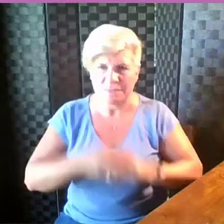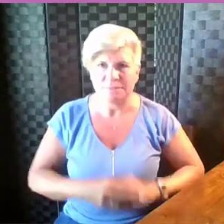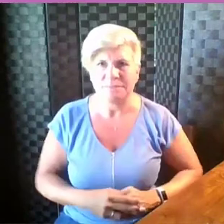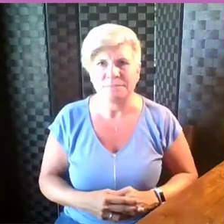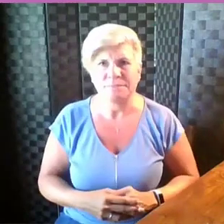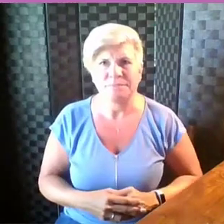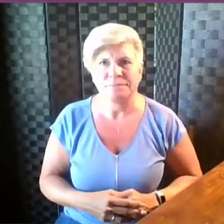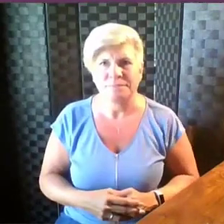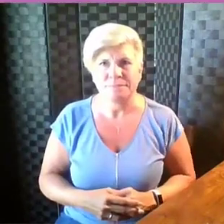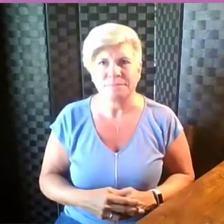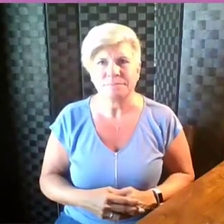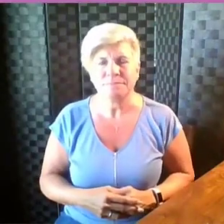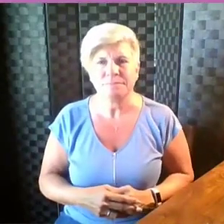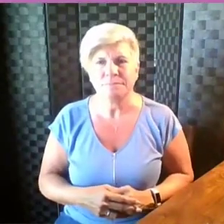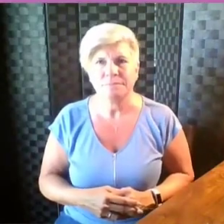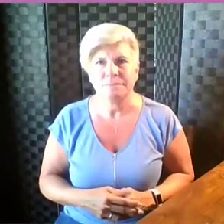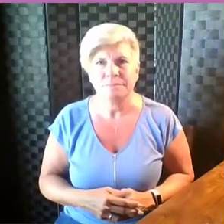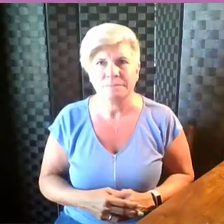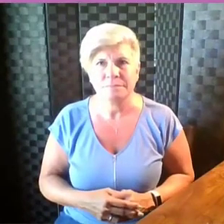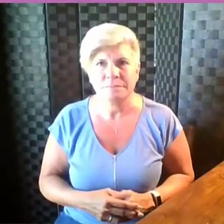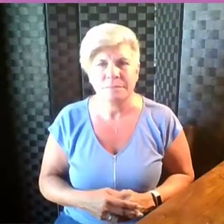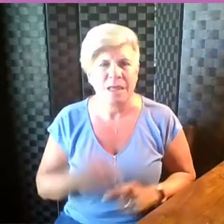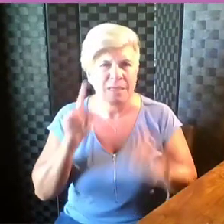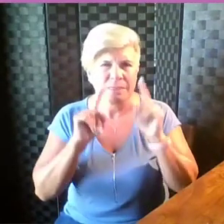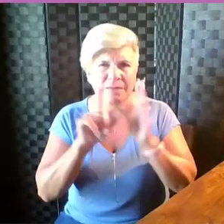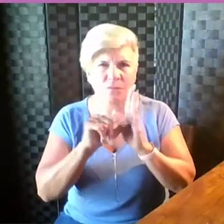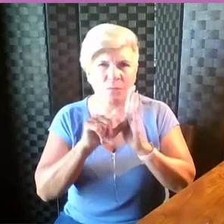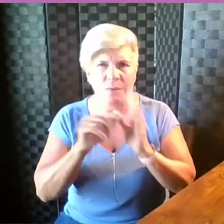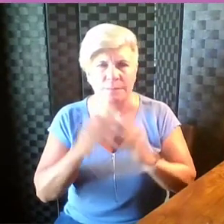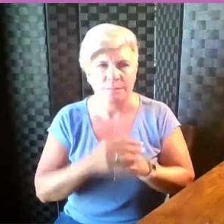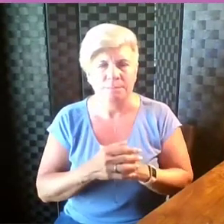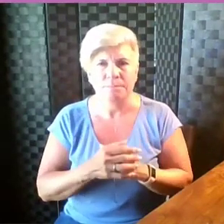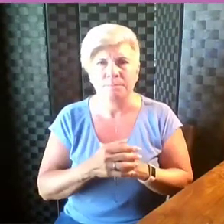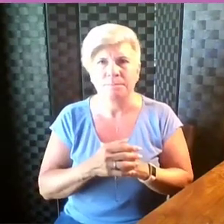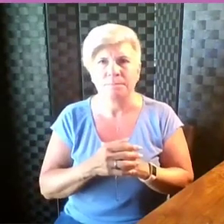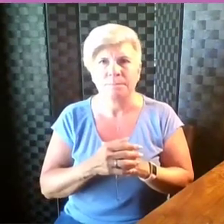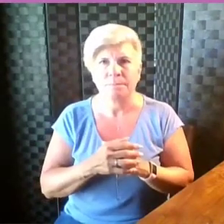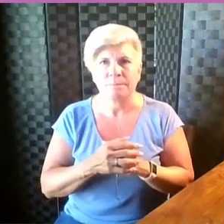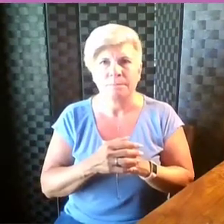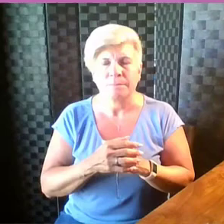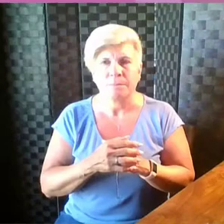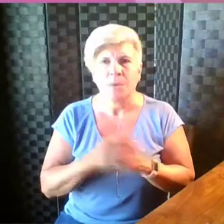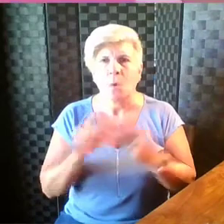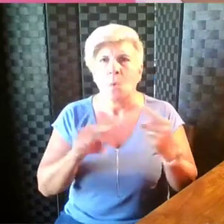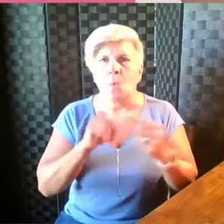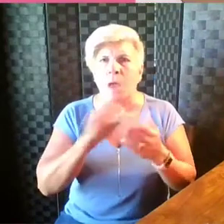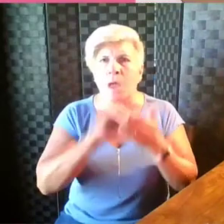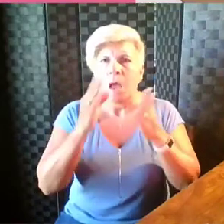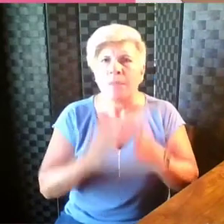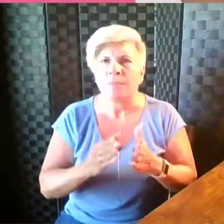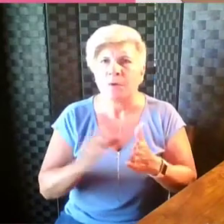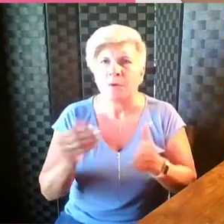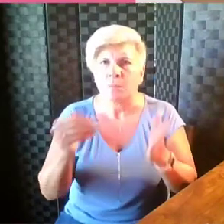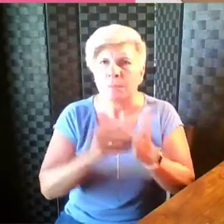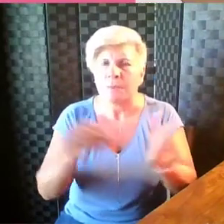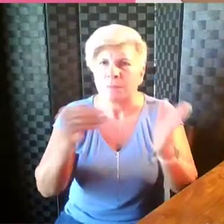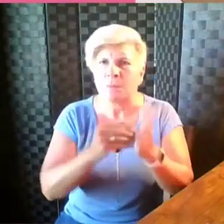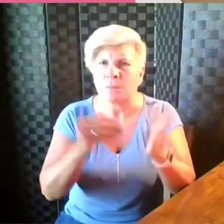So let's think for just a minute here. When does the author repeat words and phrases? So I'm remembering about like how